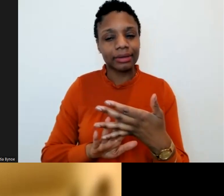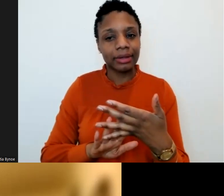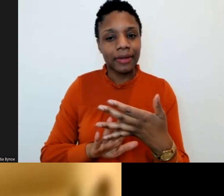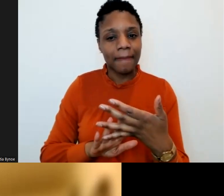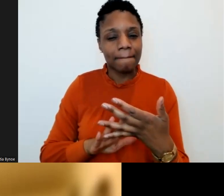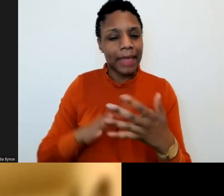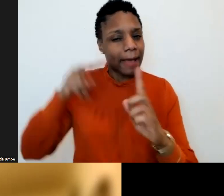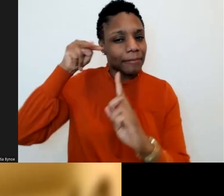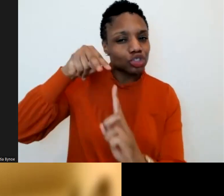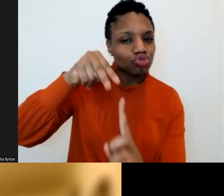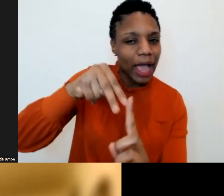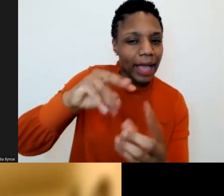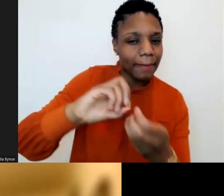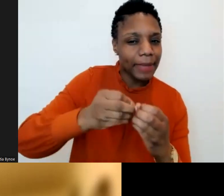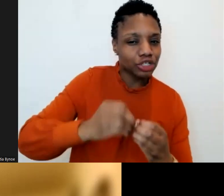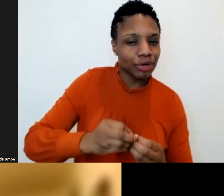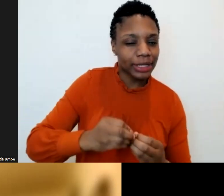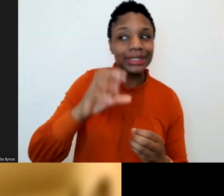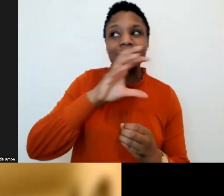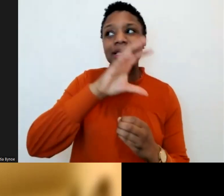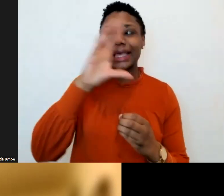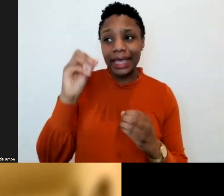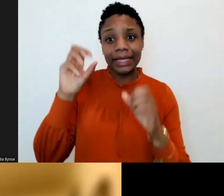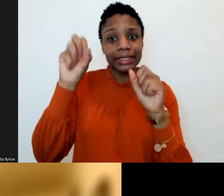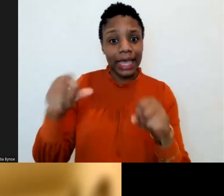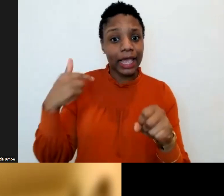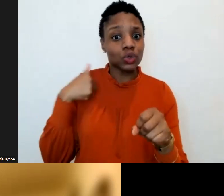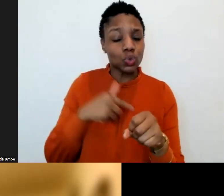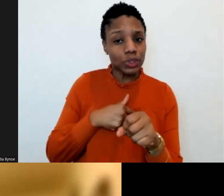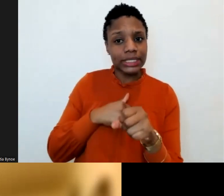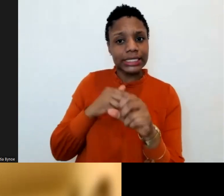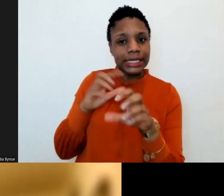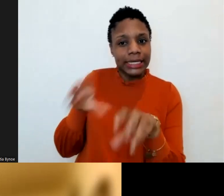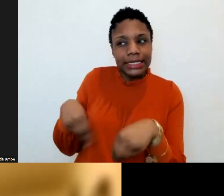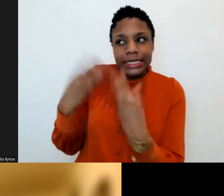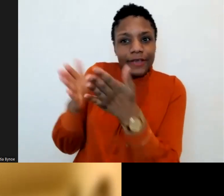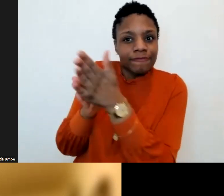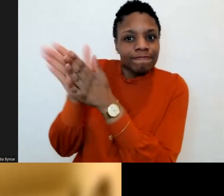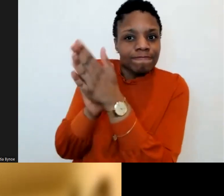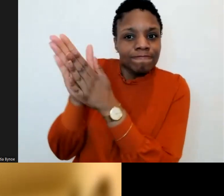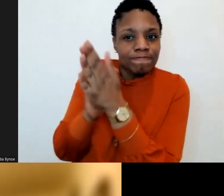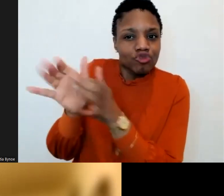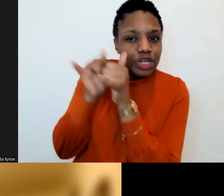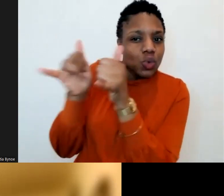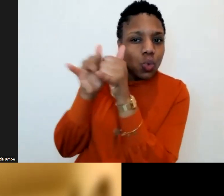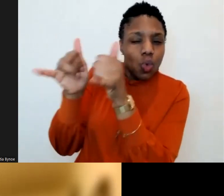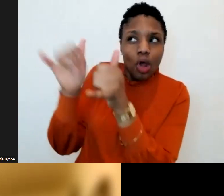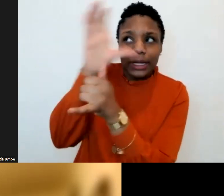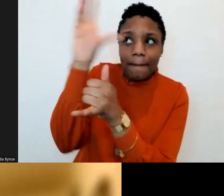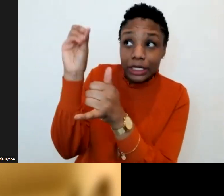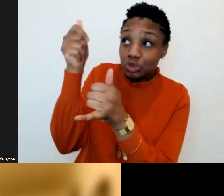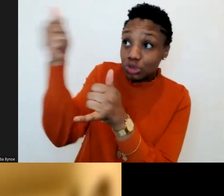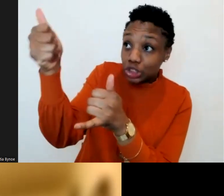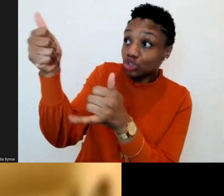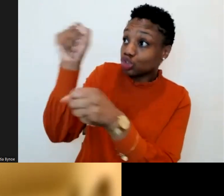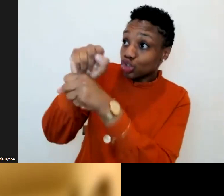the metrics, but then figure out, can we put some performance incentives around those metrics so we reward the utilities that do an extraordinarily good job